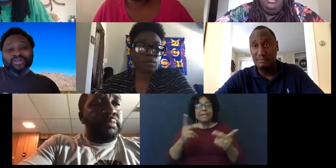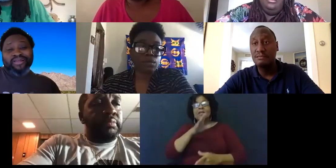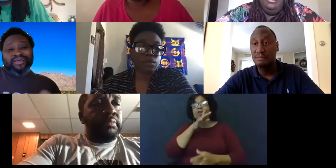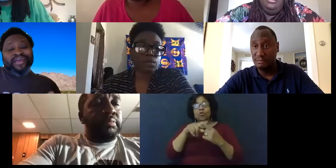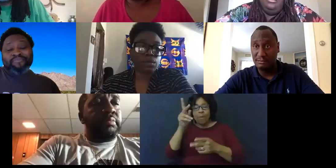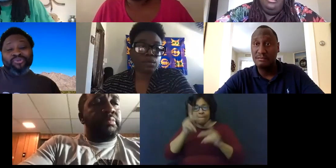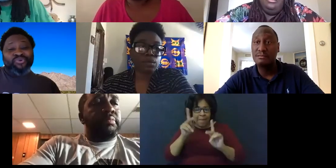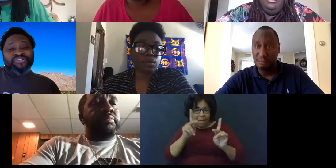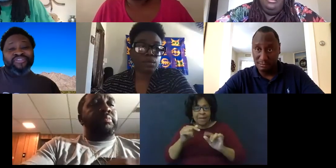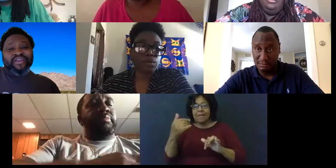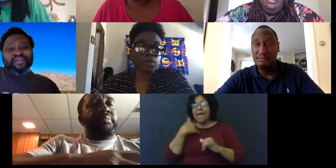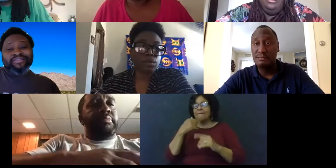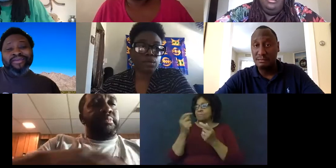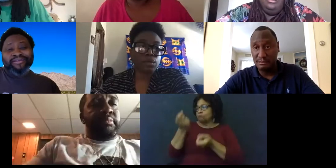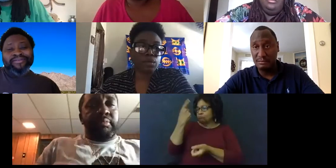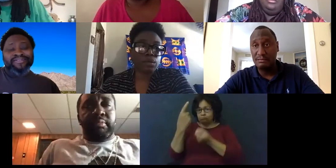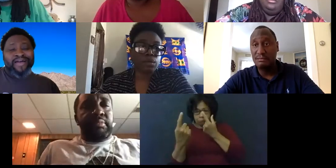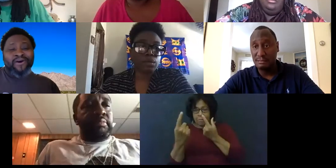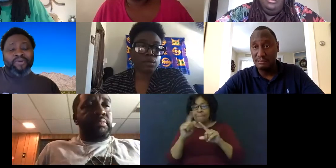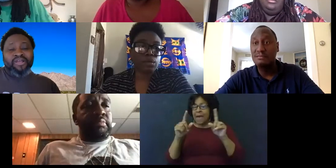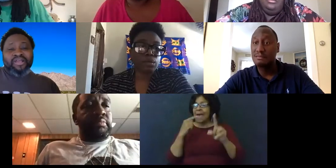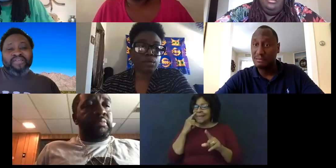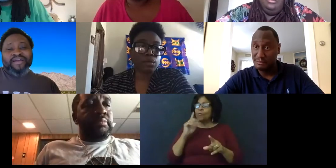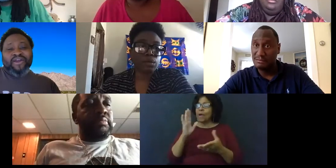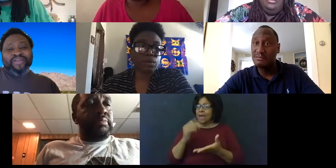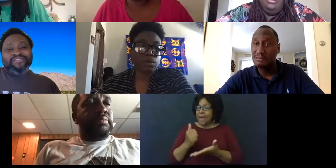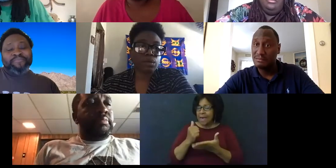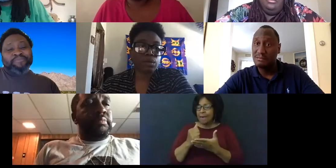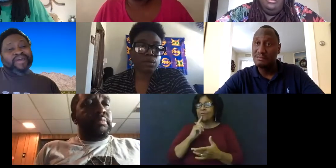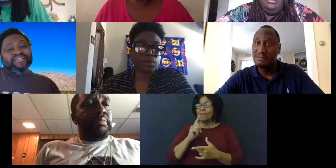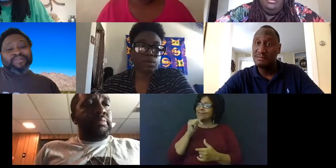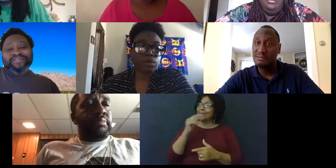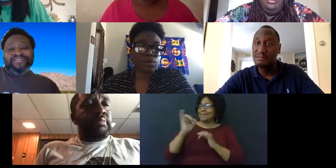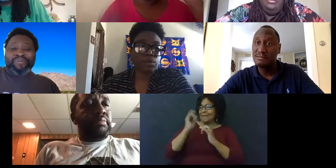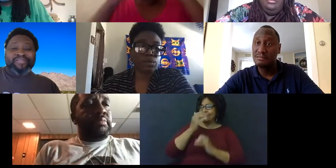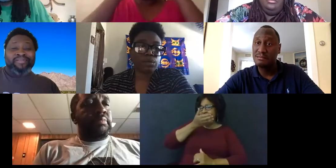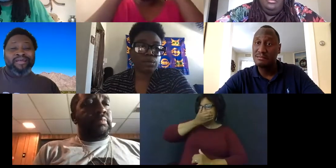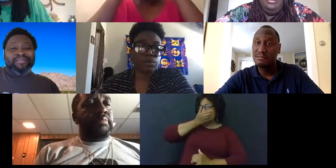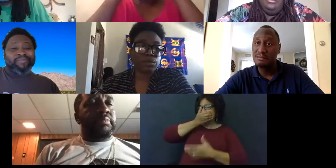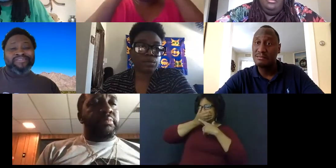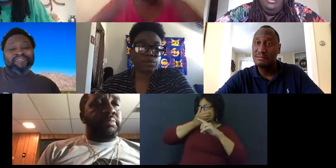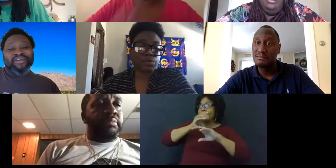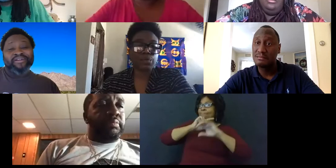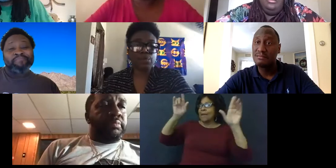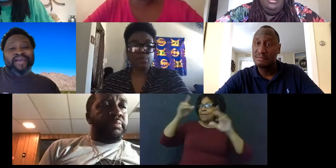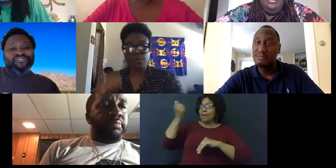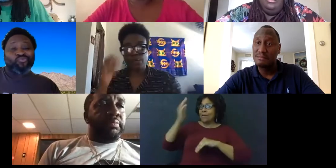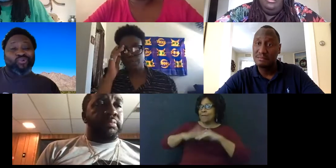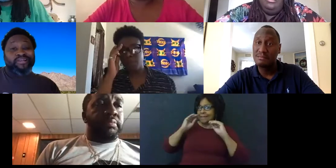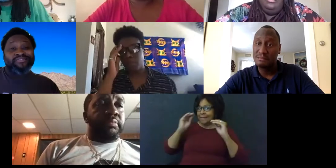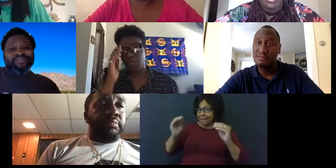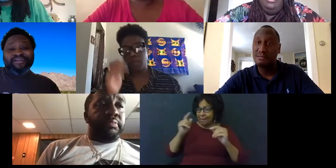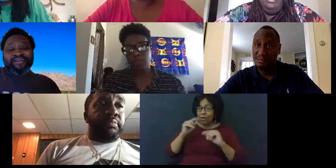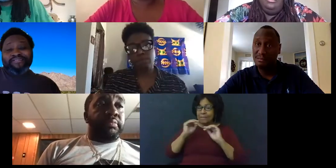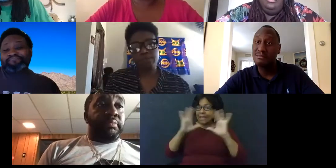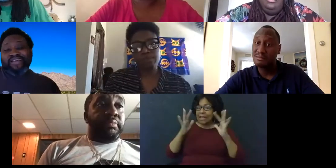people and have a mutual understanding. And I think it does help. It's not quite the same as a mask, but I think that's better than nothing, because having a clear mask really